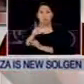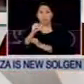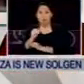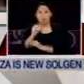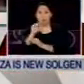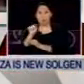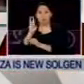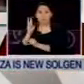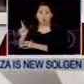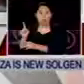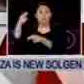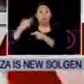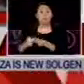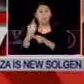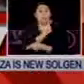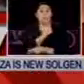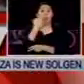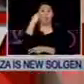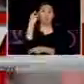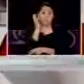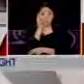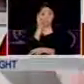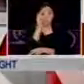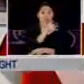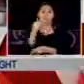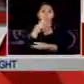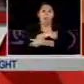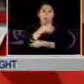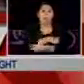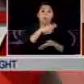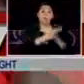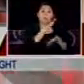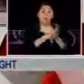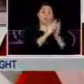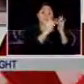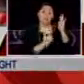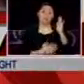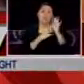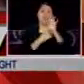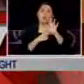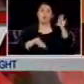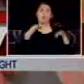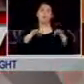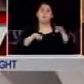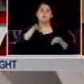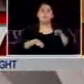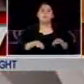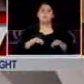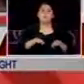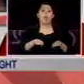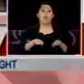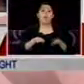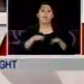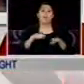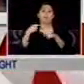1445-8030-61 in the name of Renato C. Corona, and the bank statements showing the balances of the said account as of